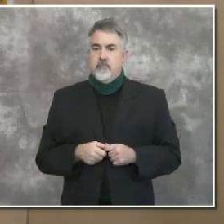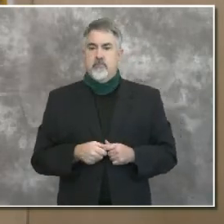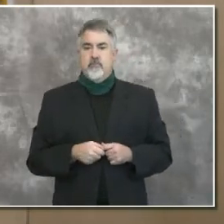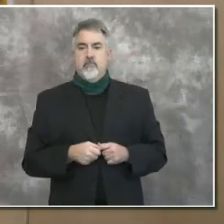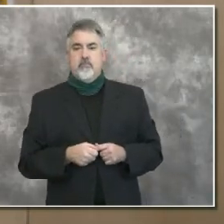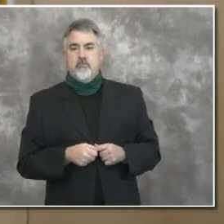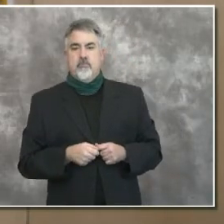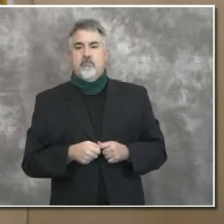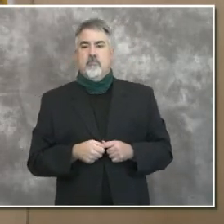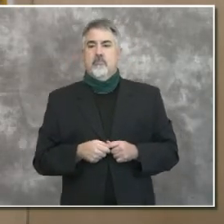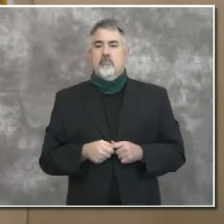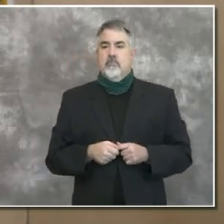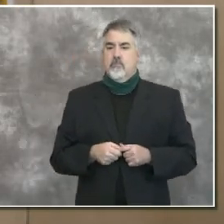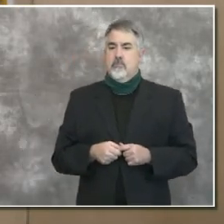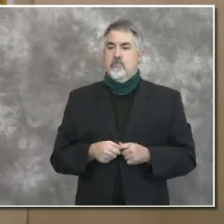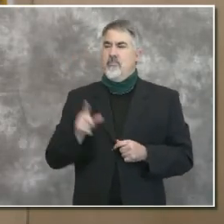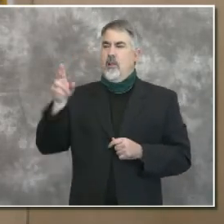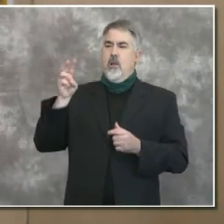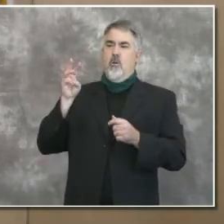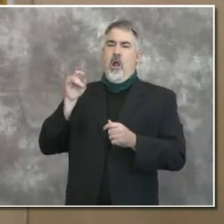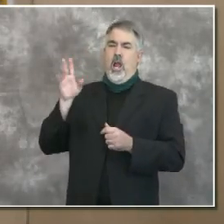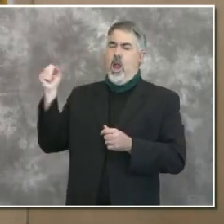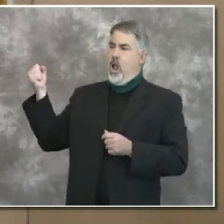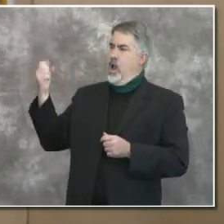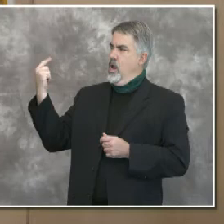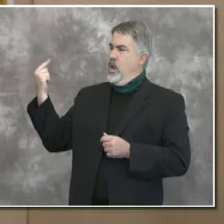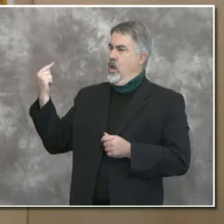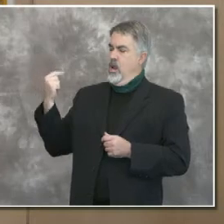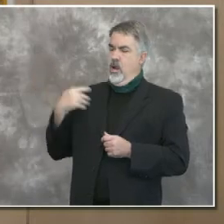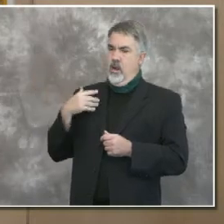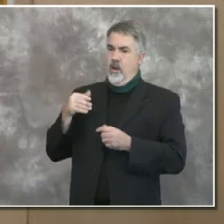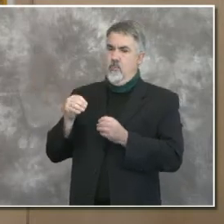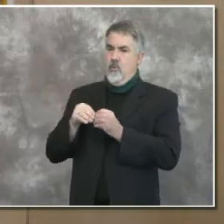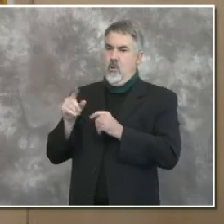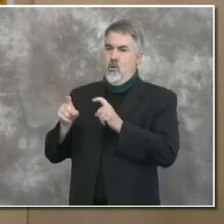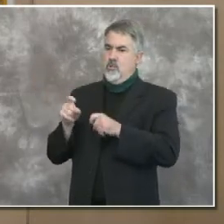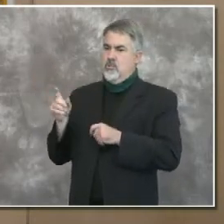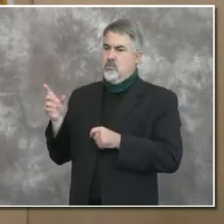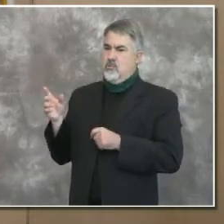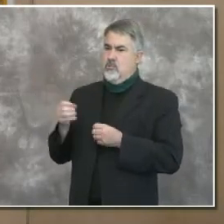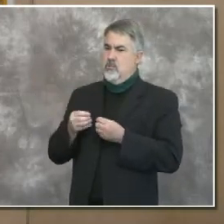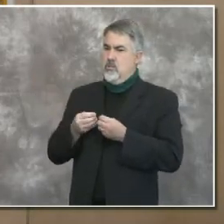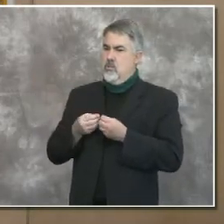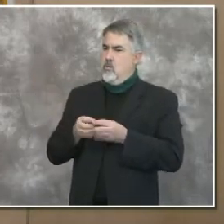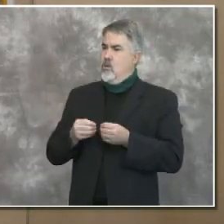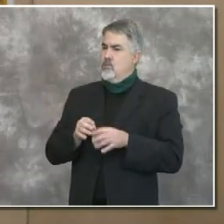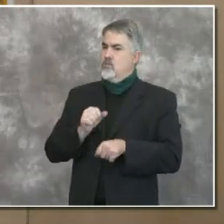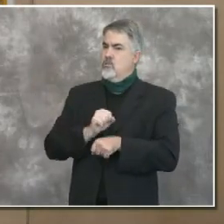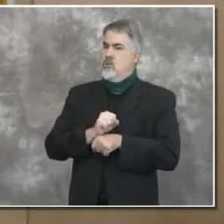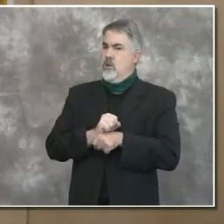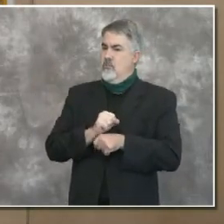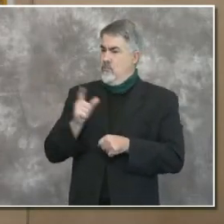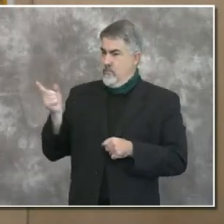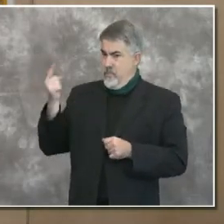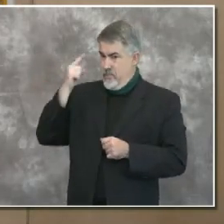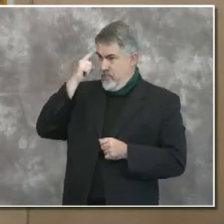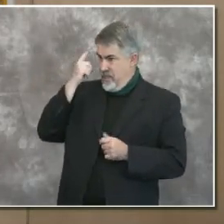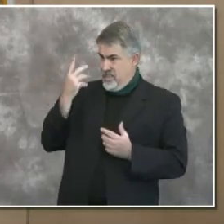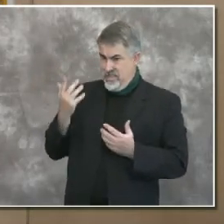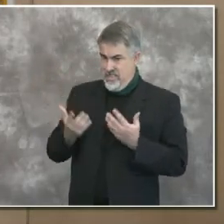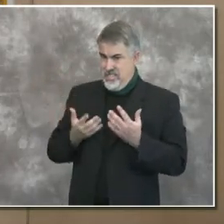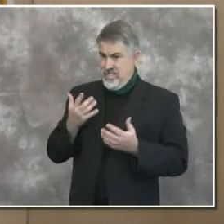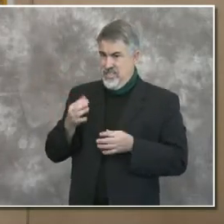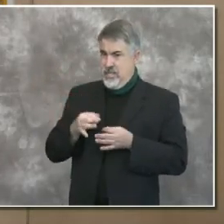Wooten, also address access to insurance if people are losing their jobs, whether that's maybe impacting or delaying care, please? We